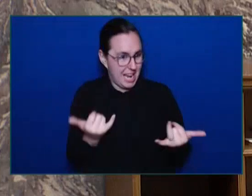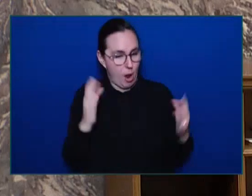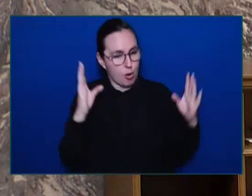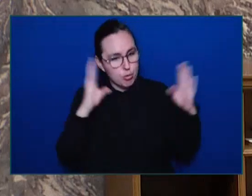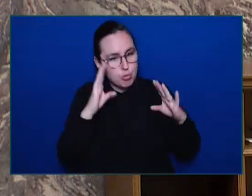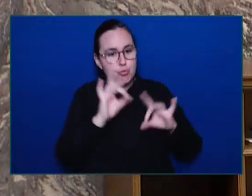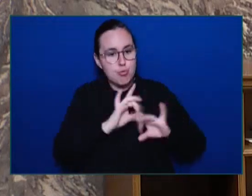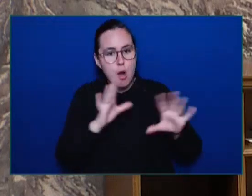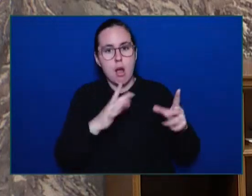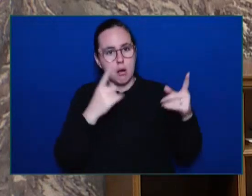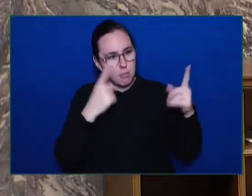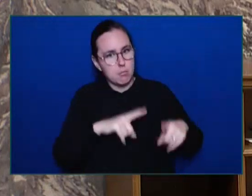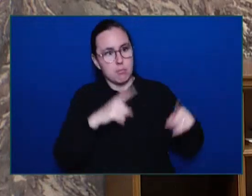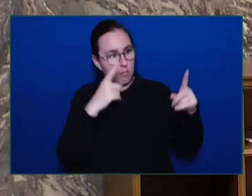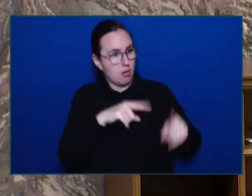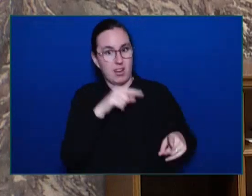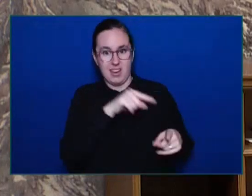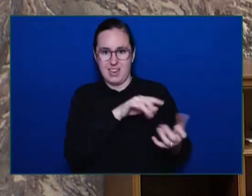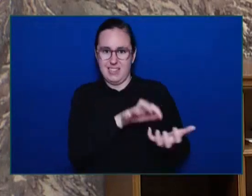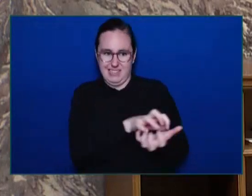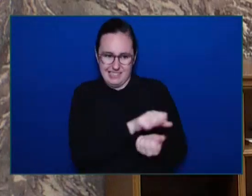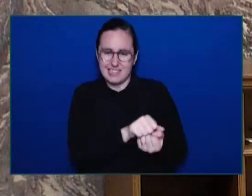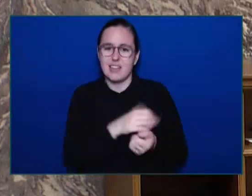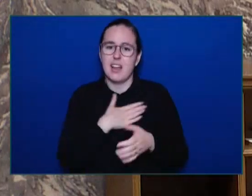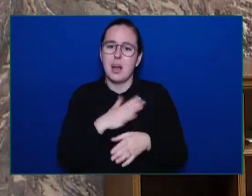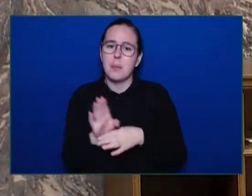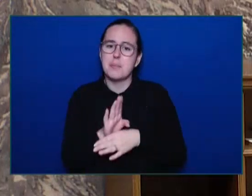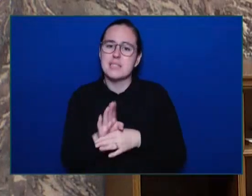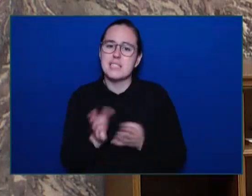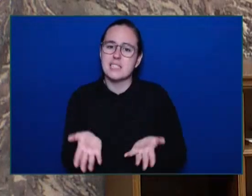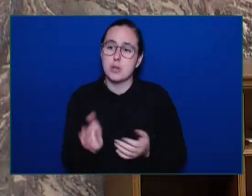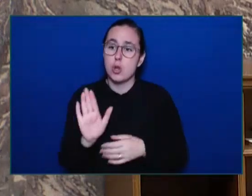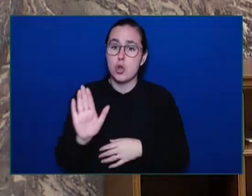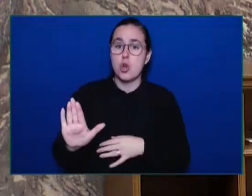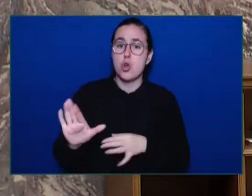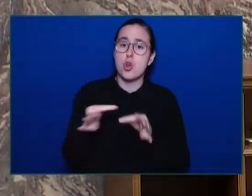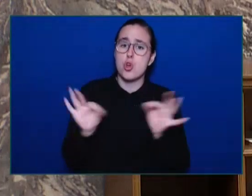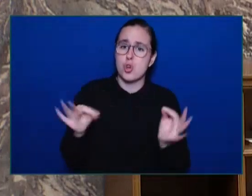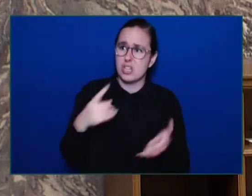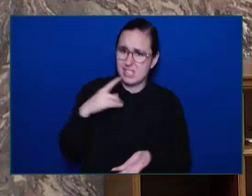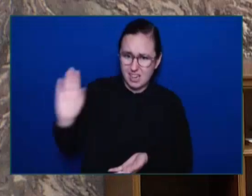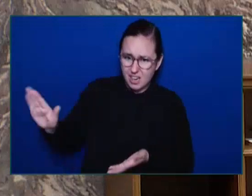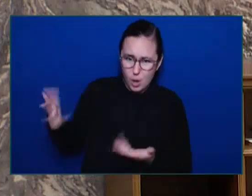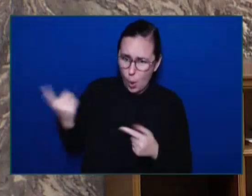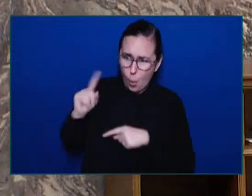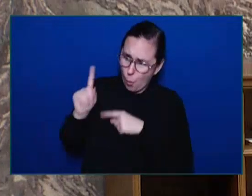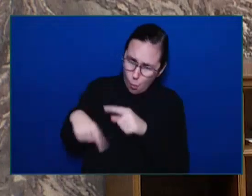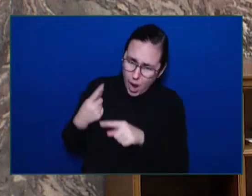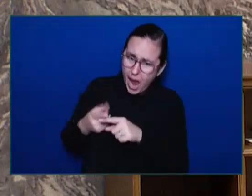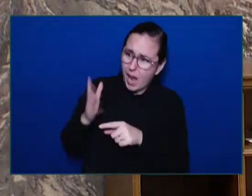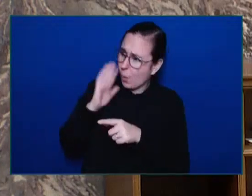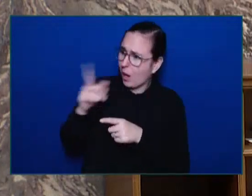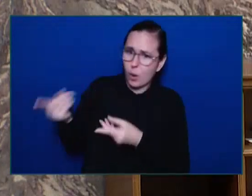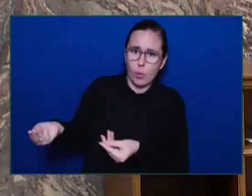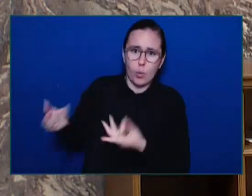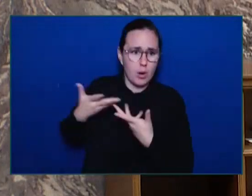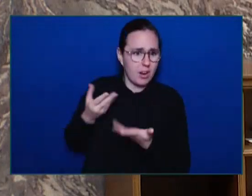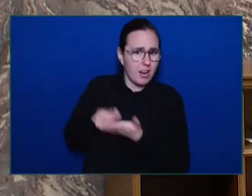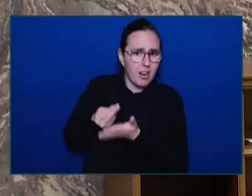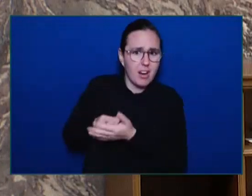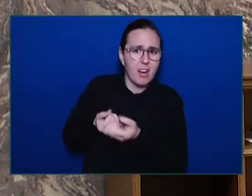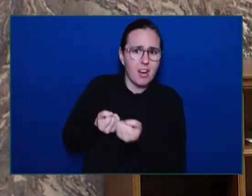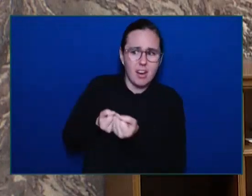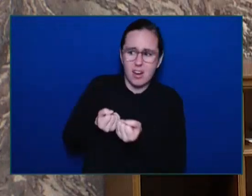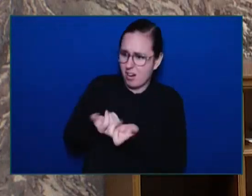provide some financial relief to these desperate businesses who are literally hanging by a thread due to the purposeful decisions